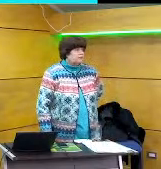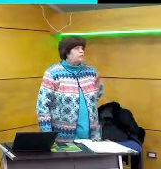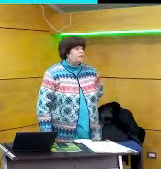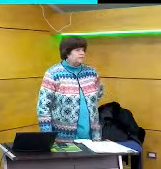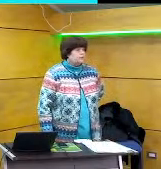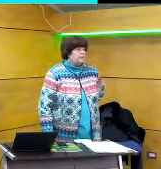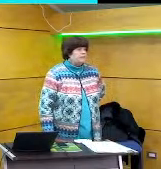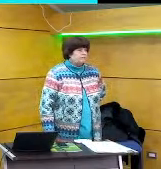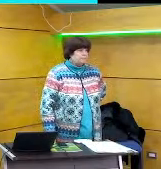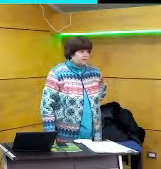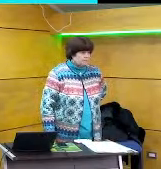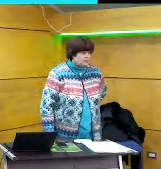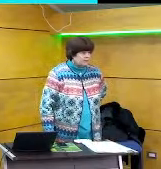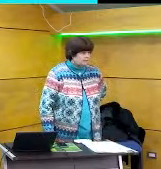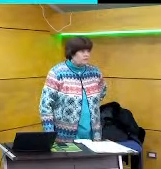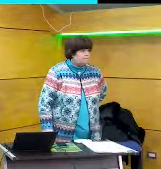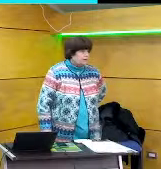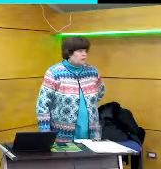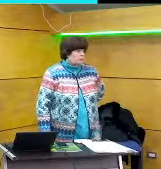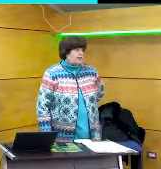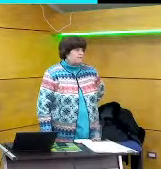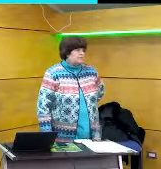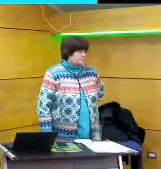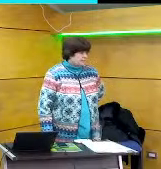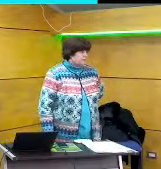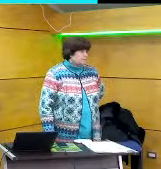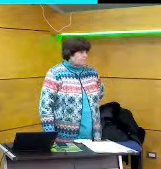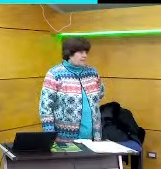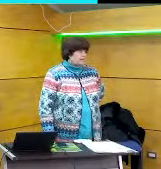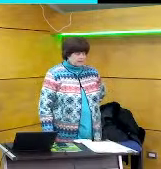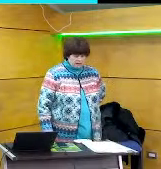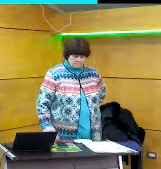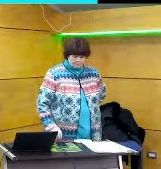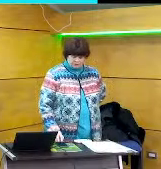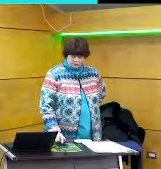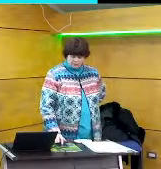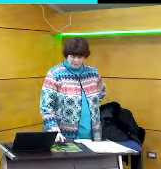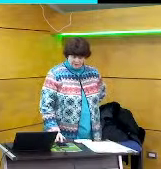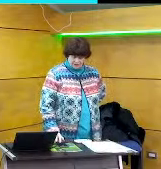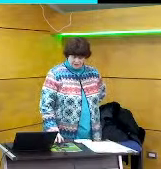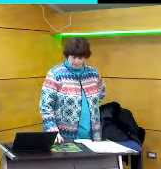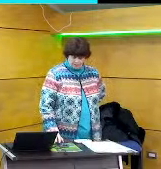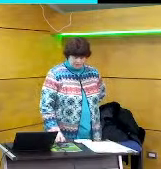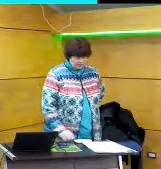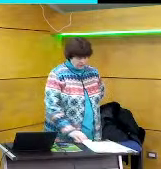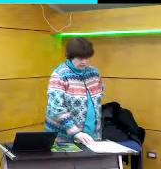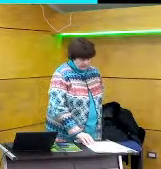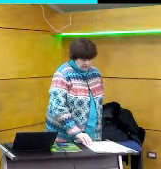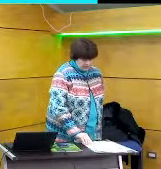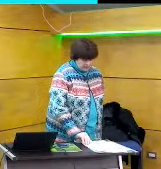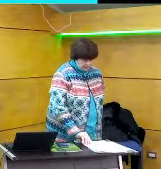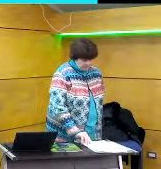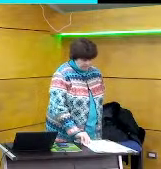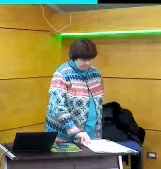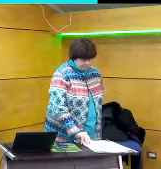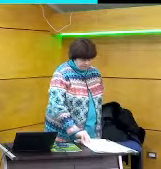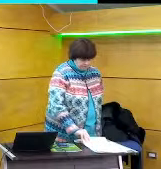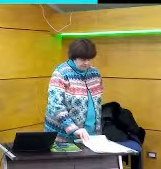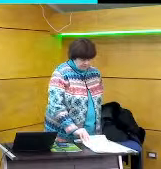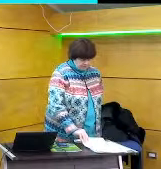good introductory development level. We have 6 main competitions that we